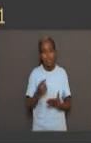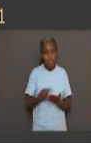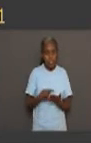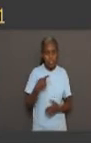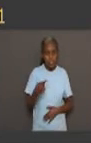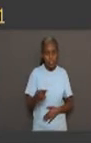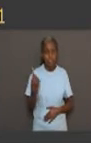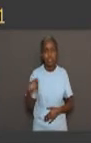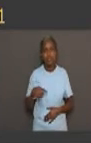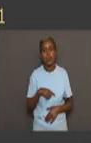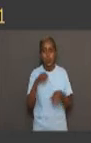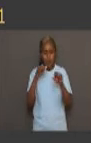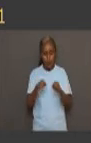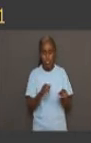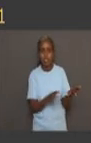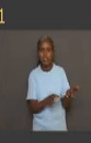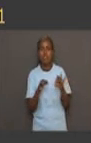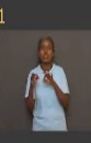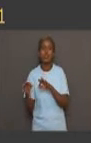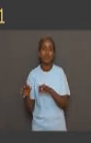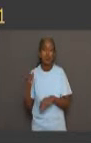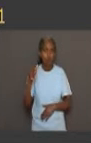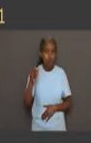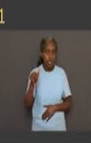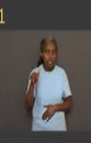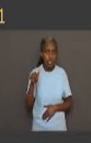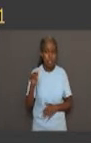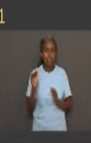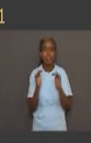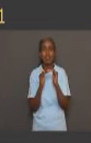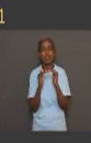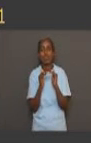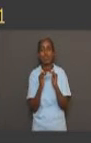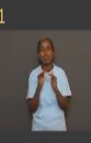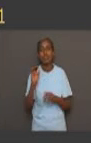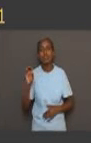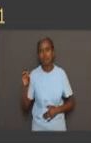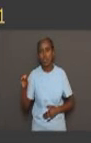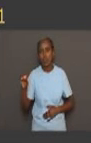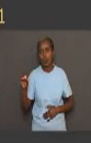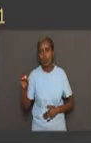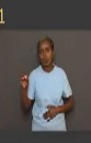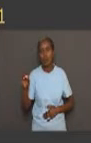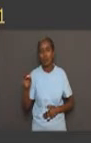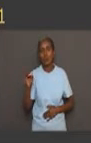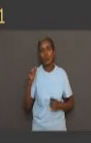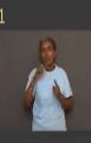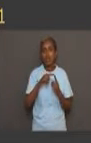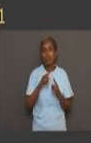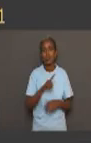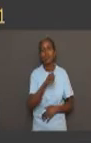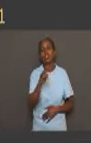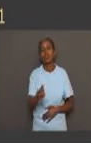Then we can substitute y equals 0 into